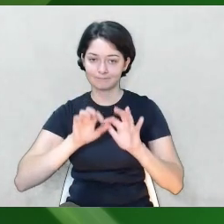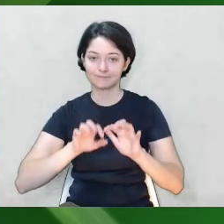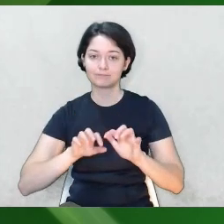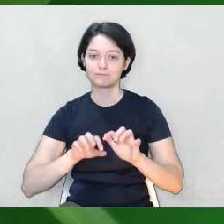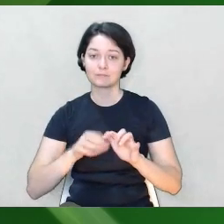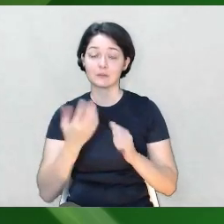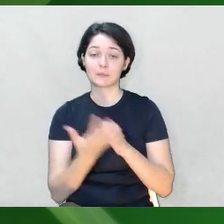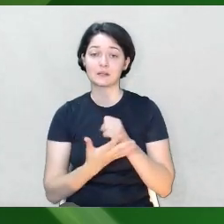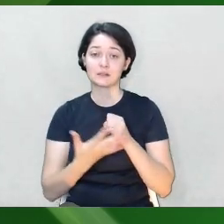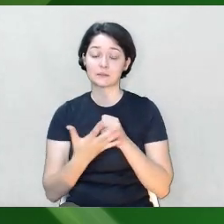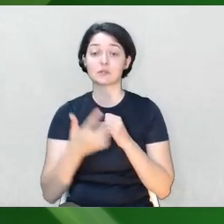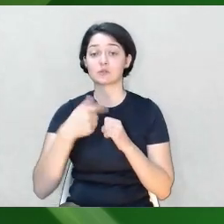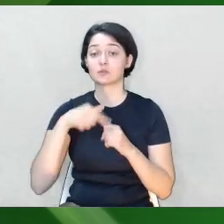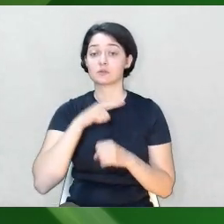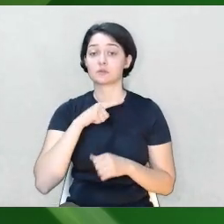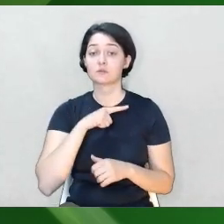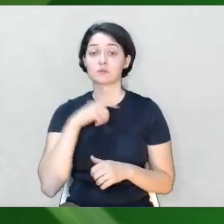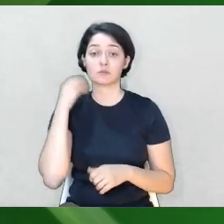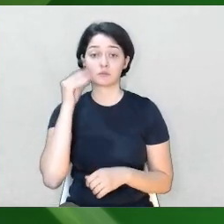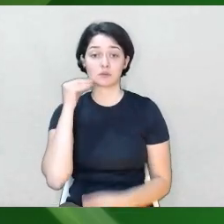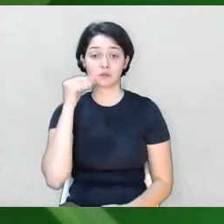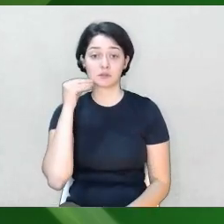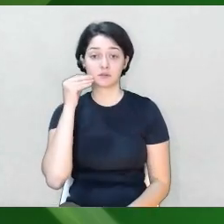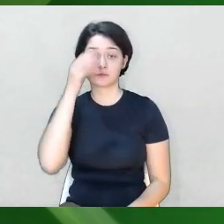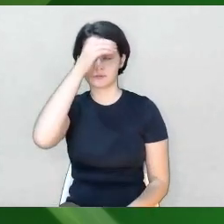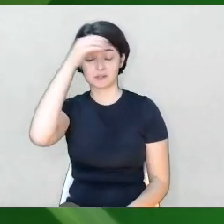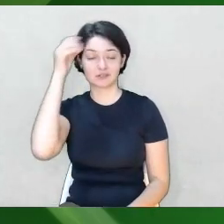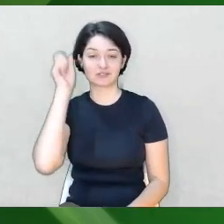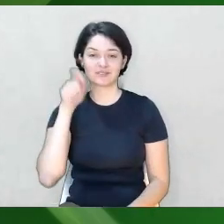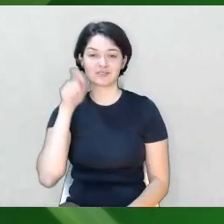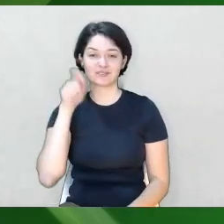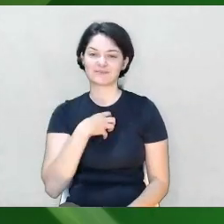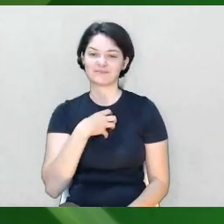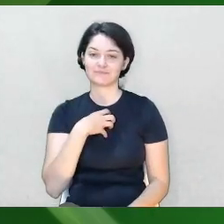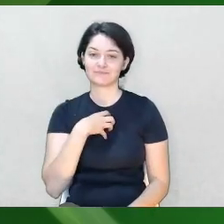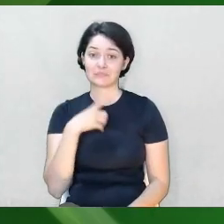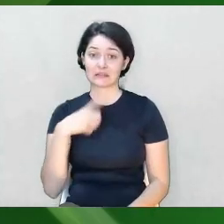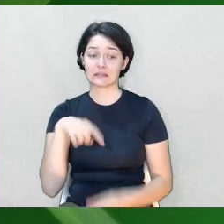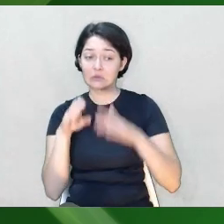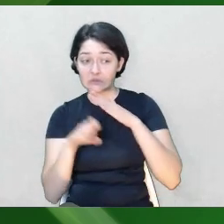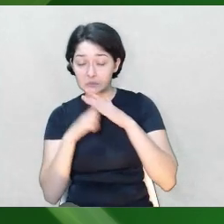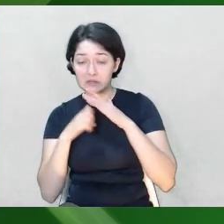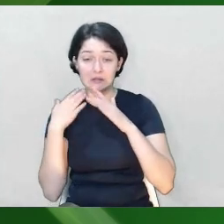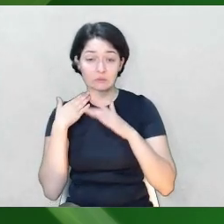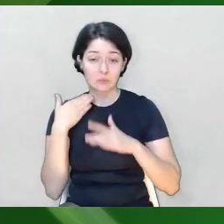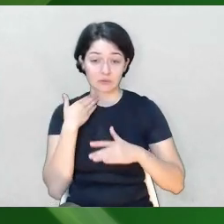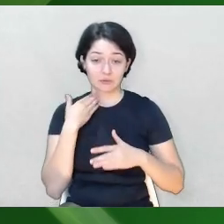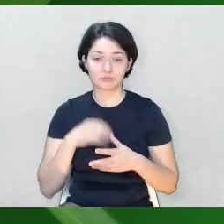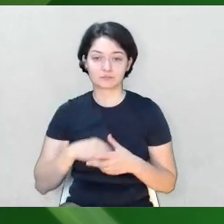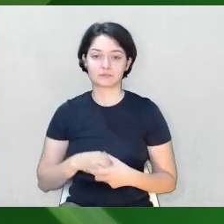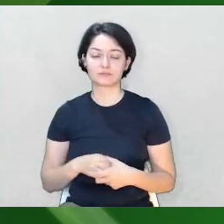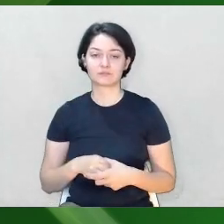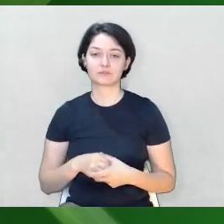address. And the customer experience seems to suggest that our